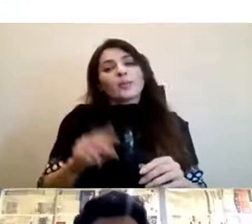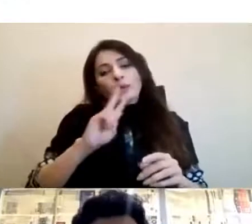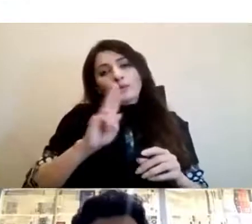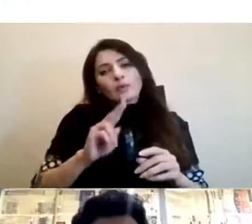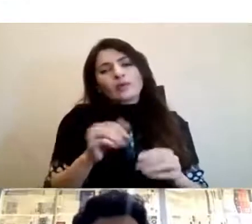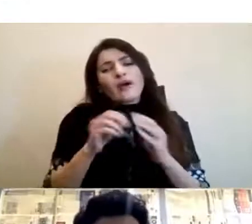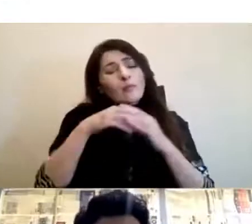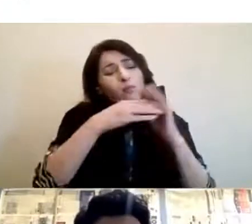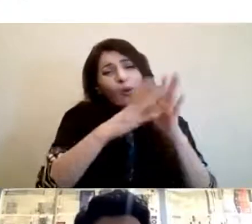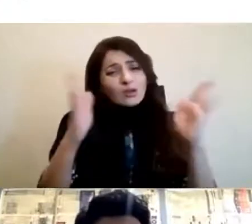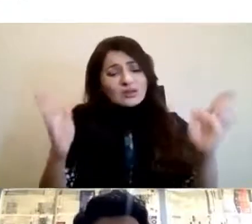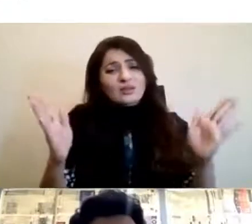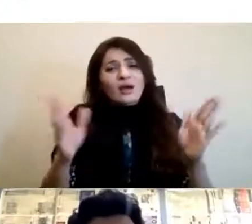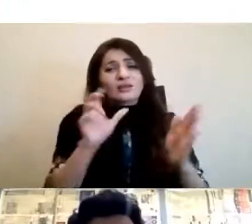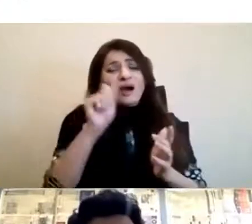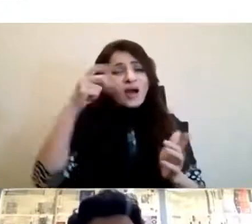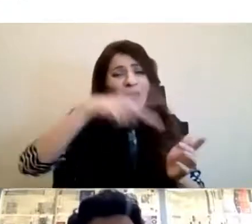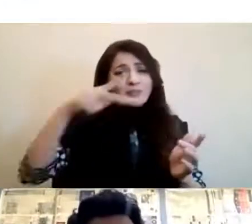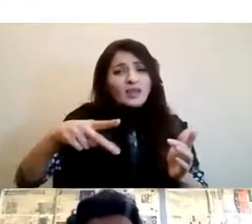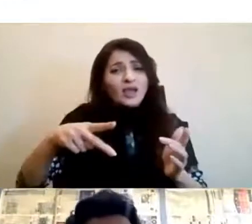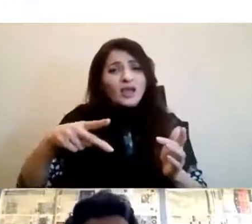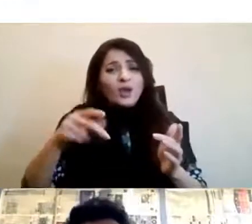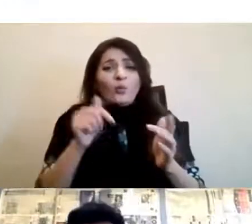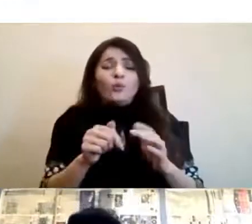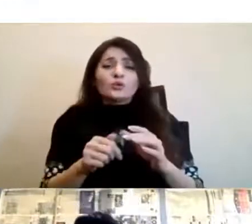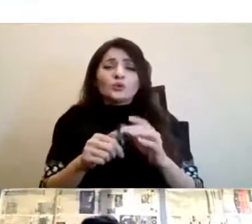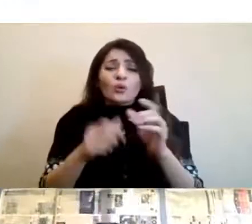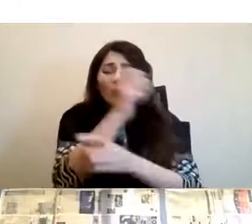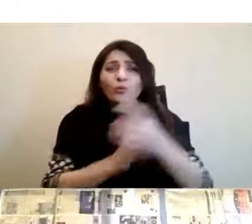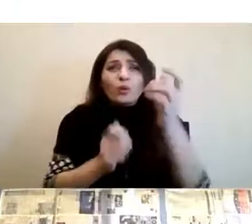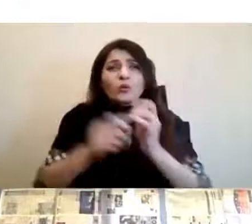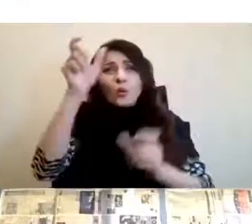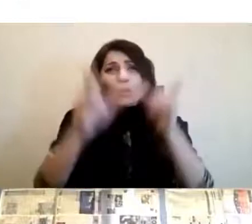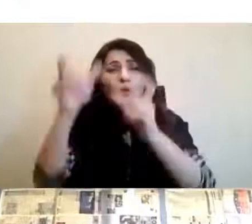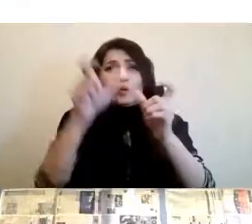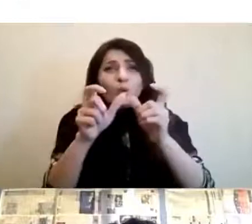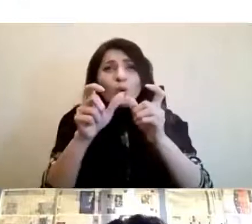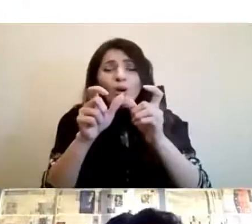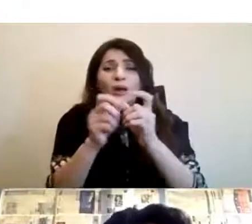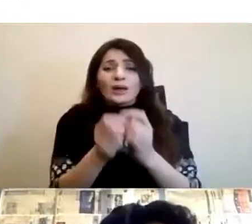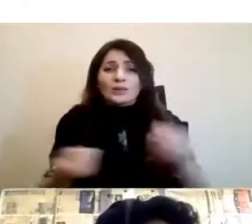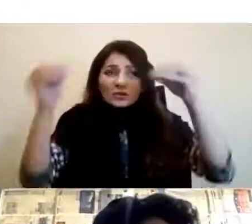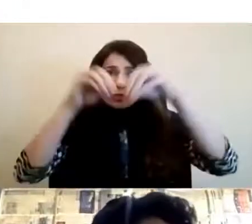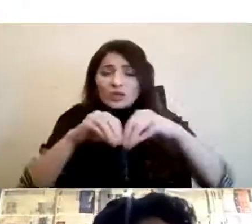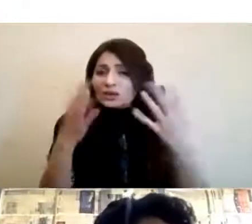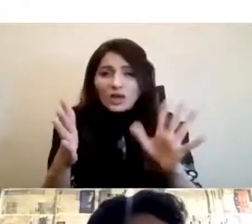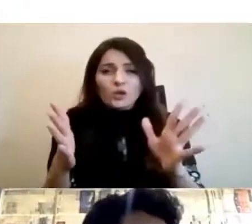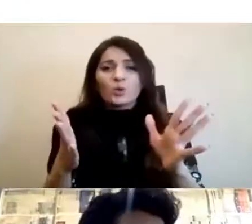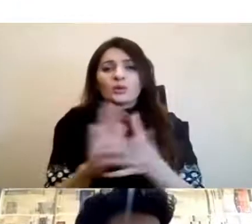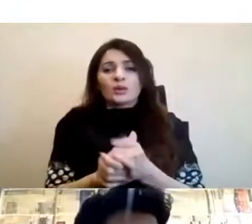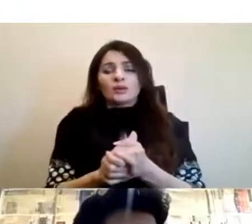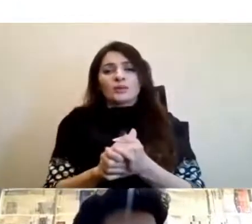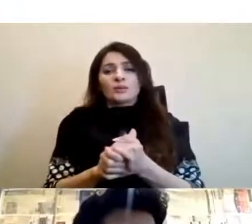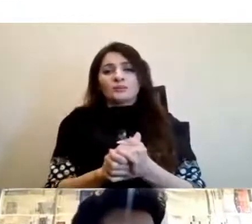and they are not compatible. So even if you have the assistive technology, you are not able to access because people are not conforming to